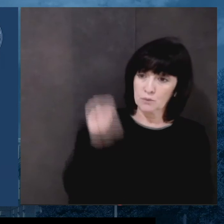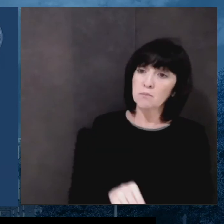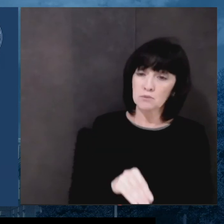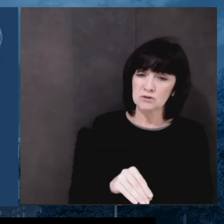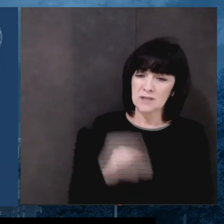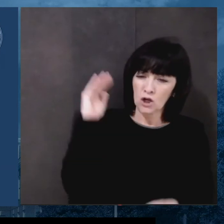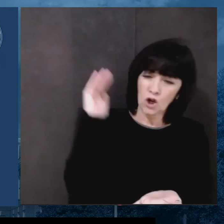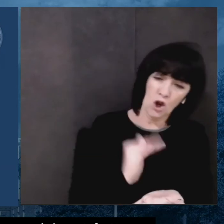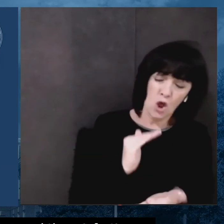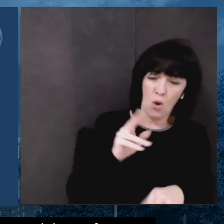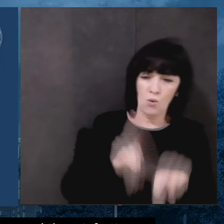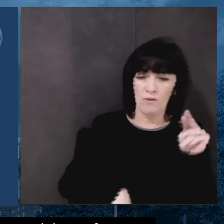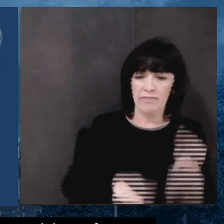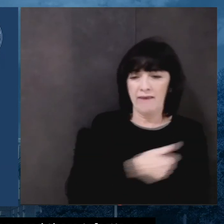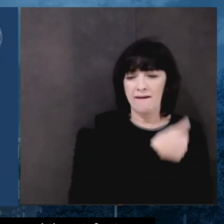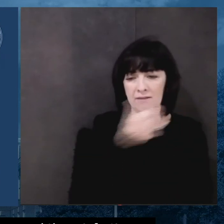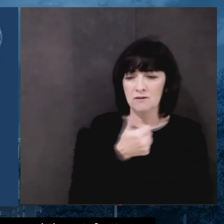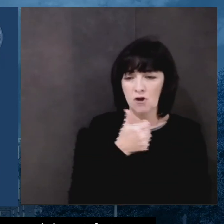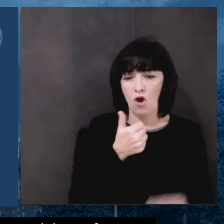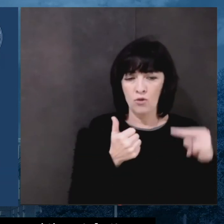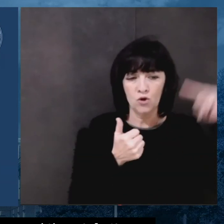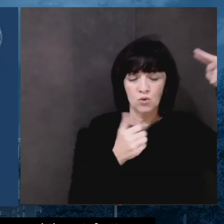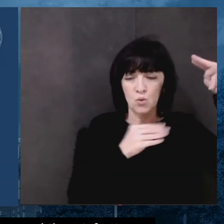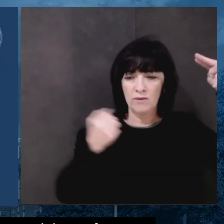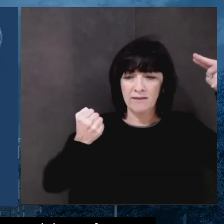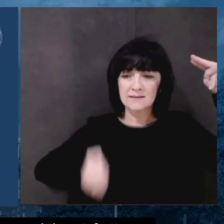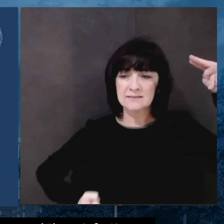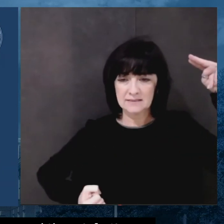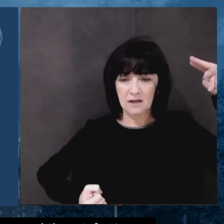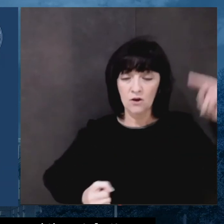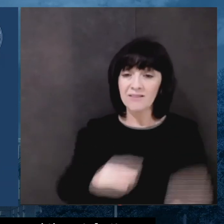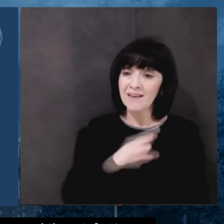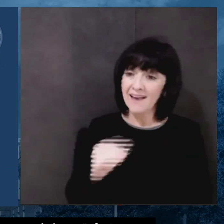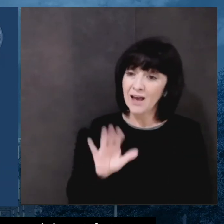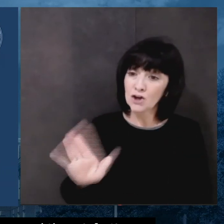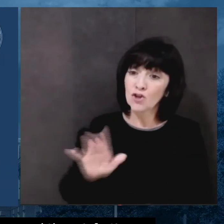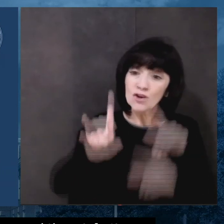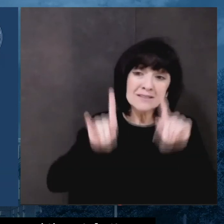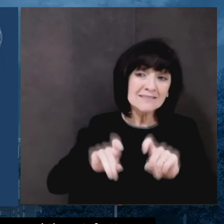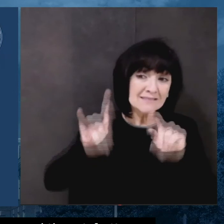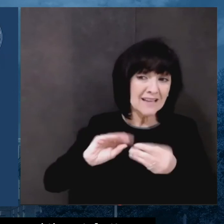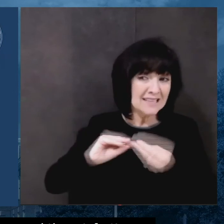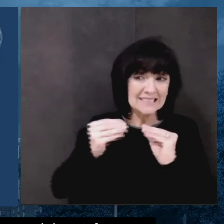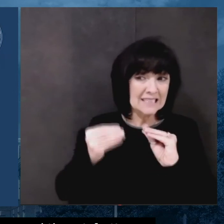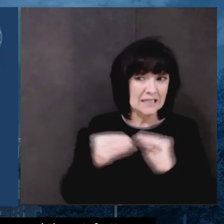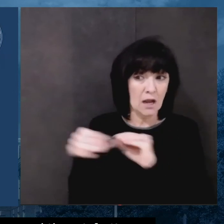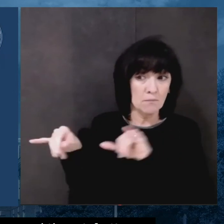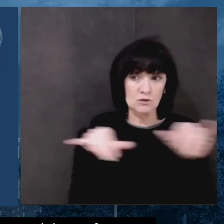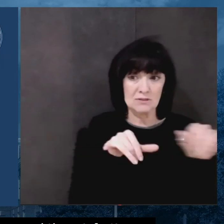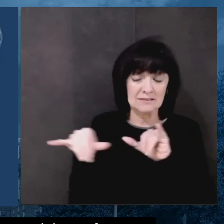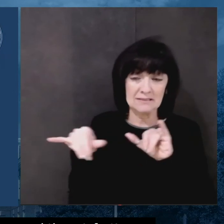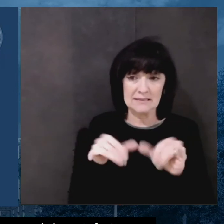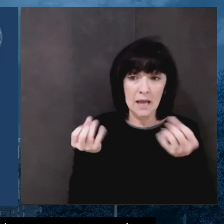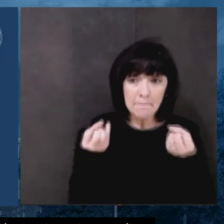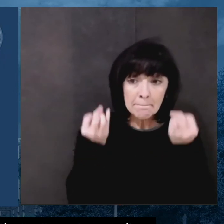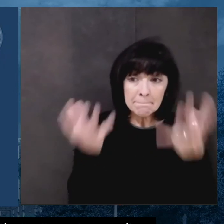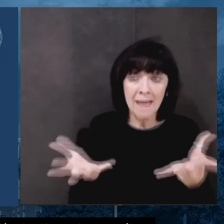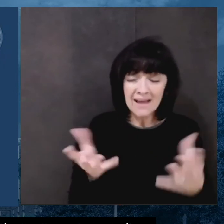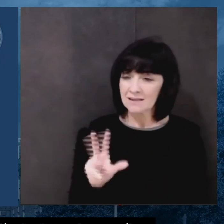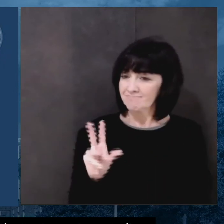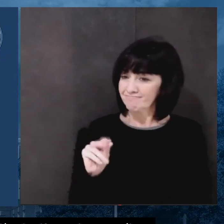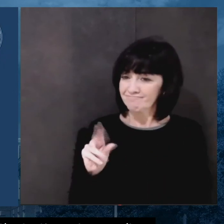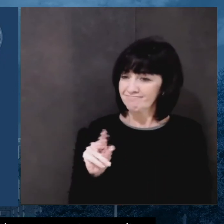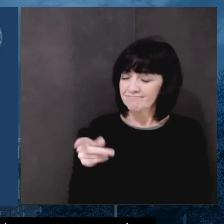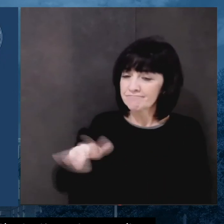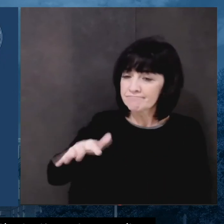counties. And their testing rates are not as high in the other 2 counties, which affects the calculation for